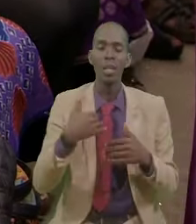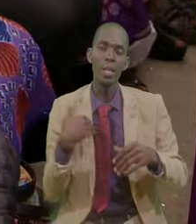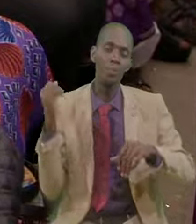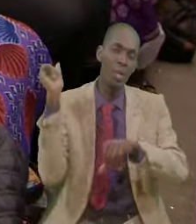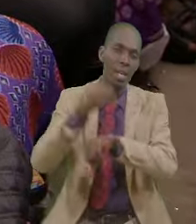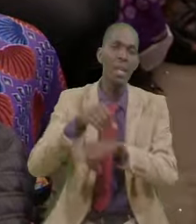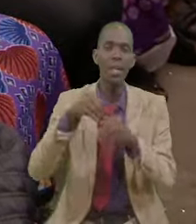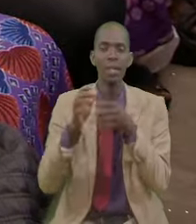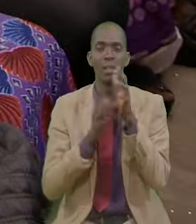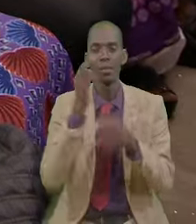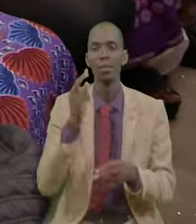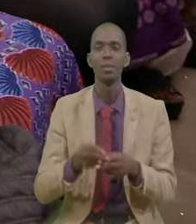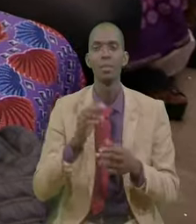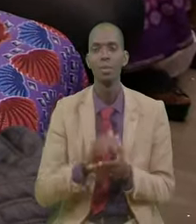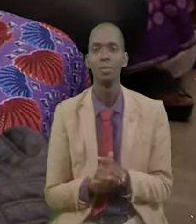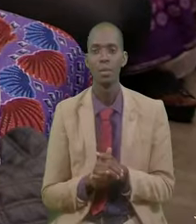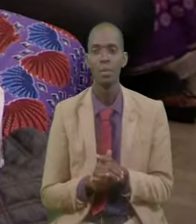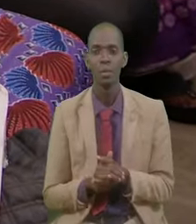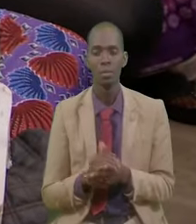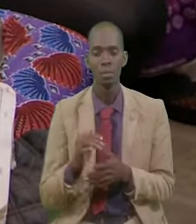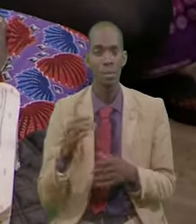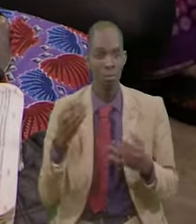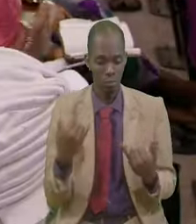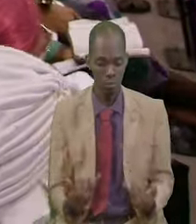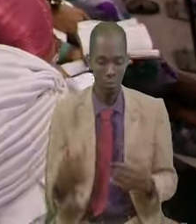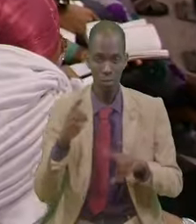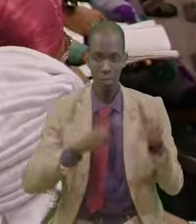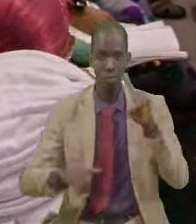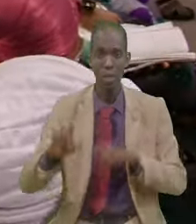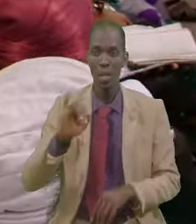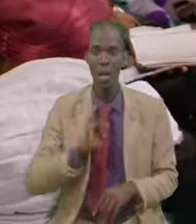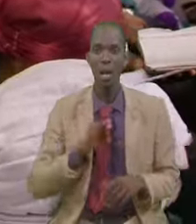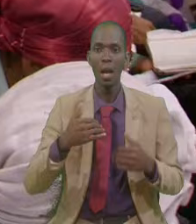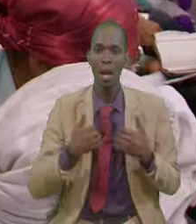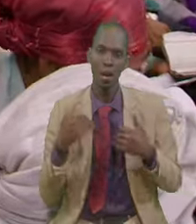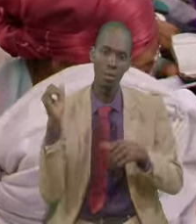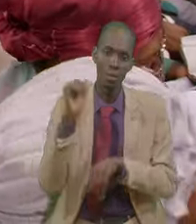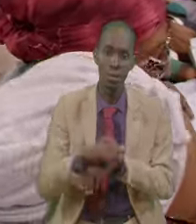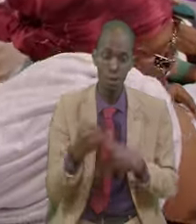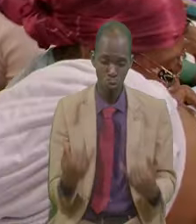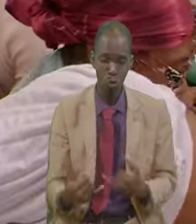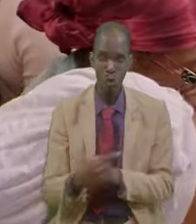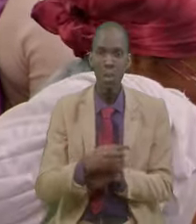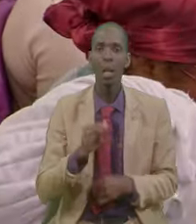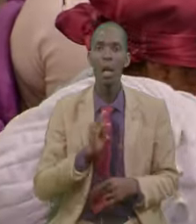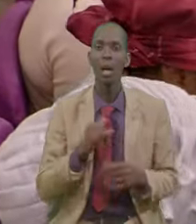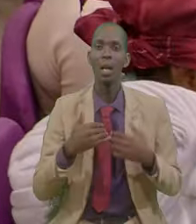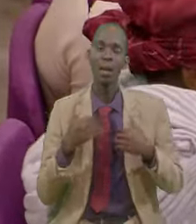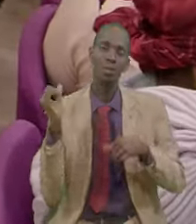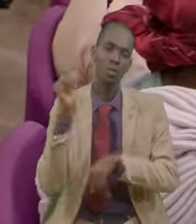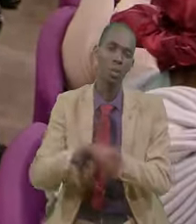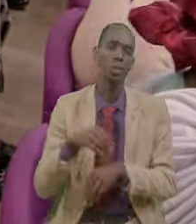overcome. This day I have overcome. I said, this day you have overcome.